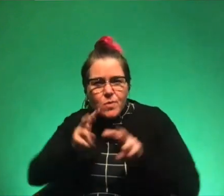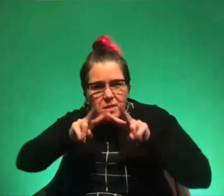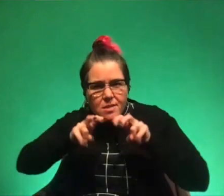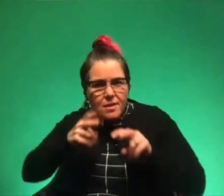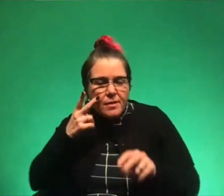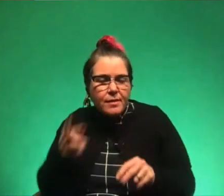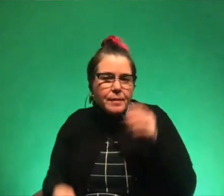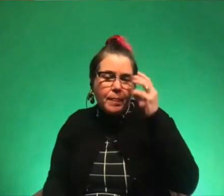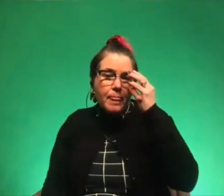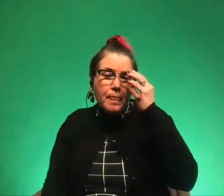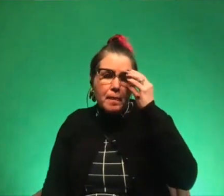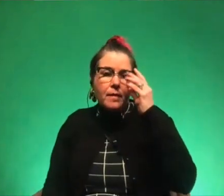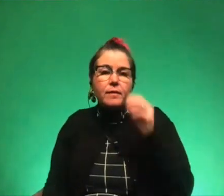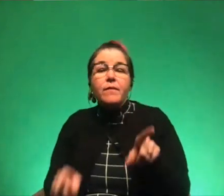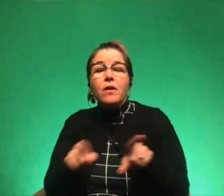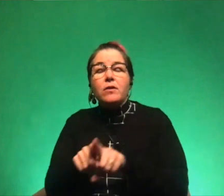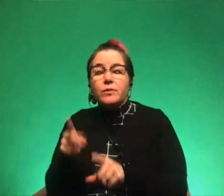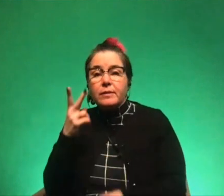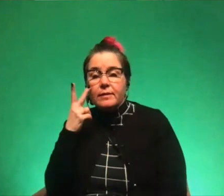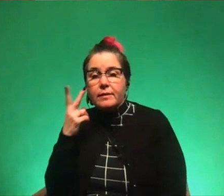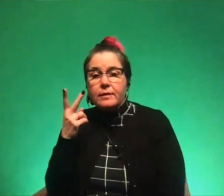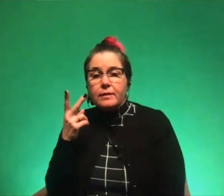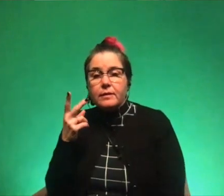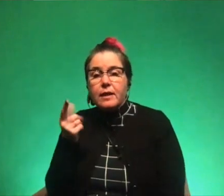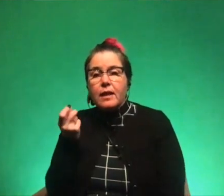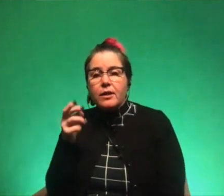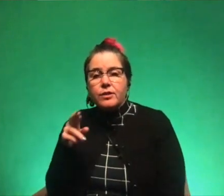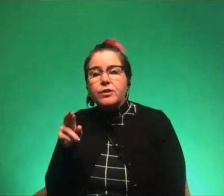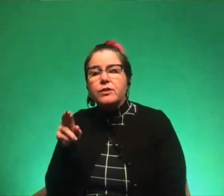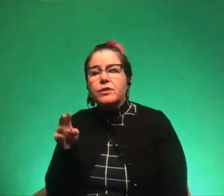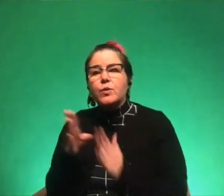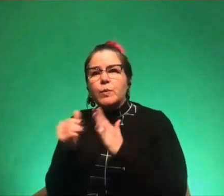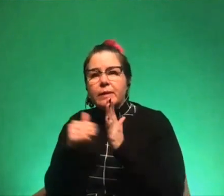them. But I've also seen, I guess, glaciers like in New Zealand.